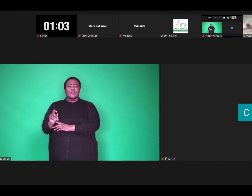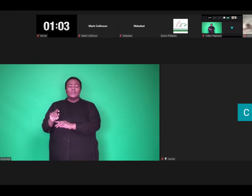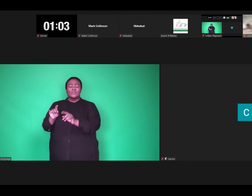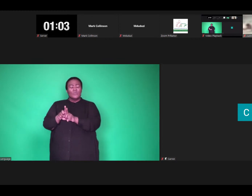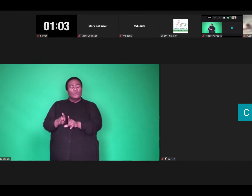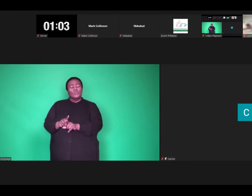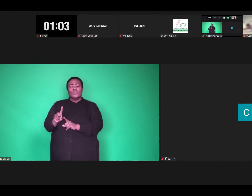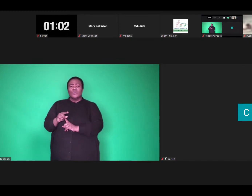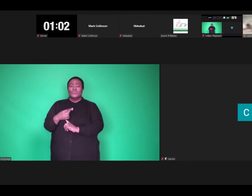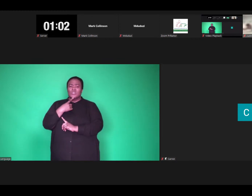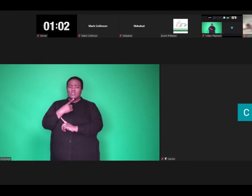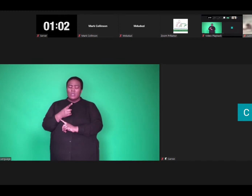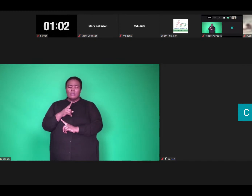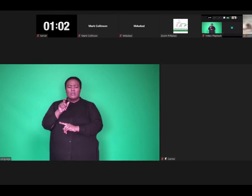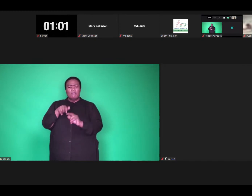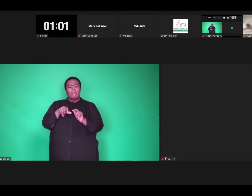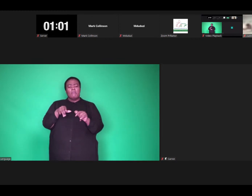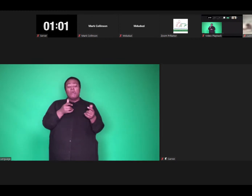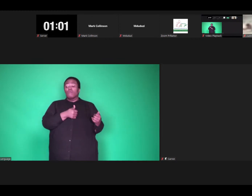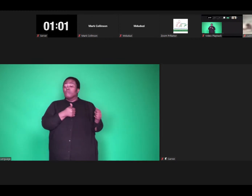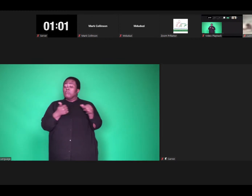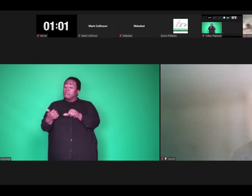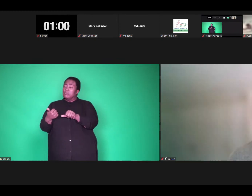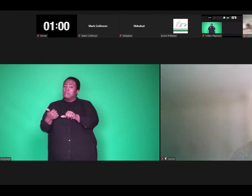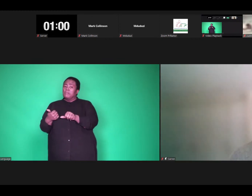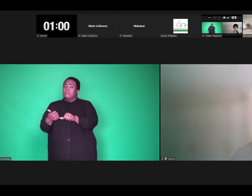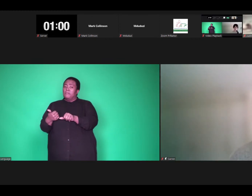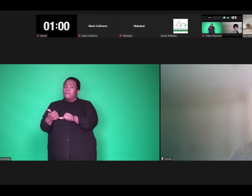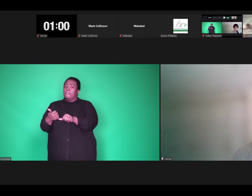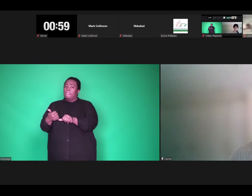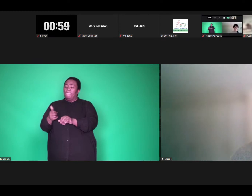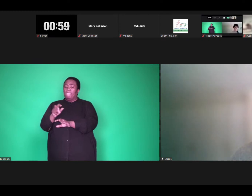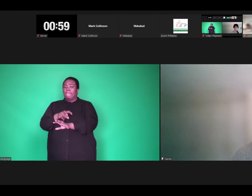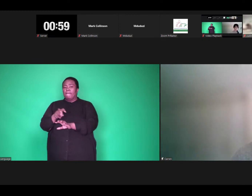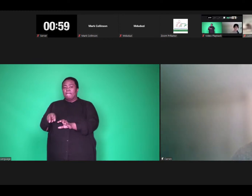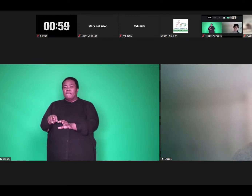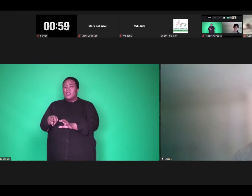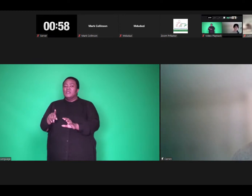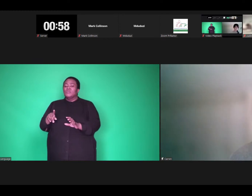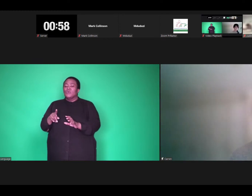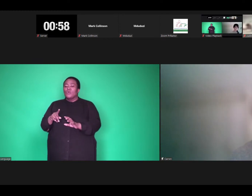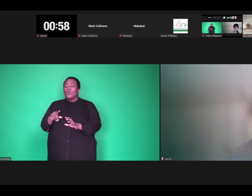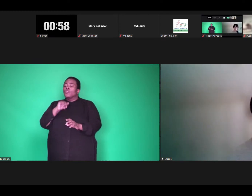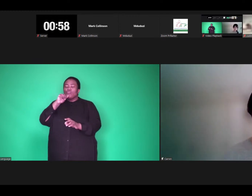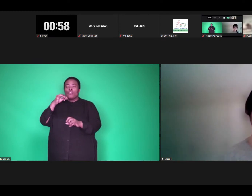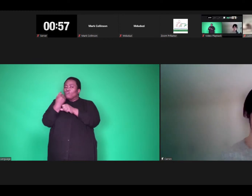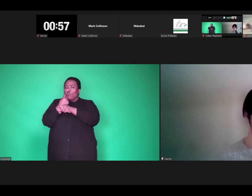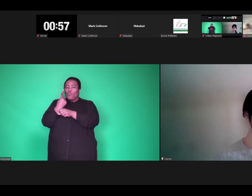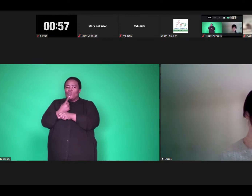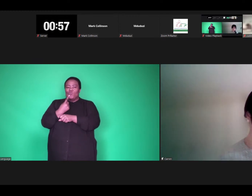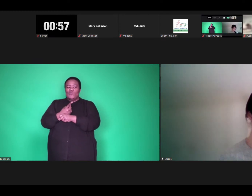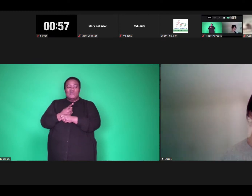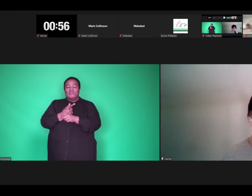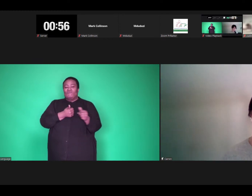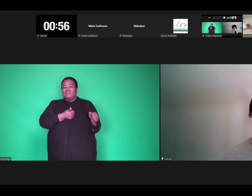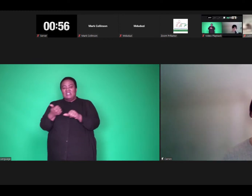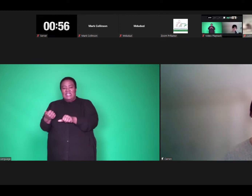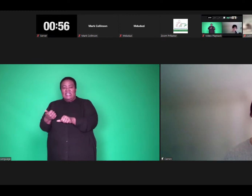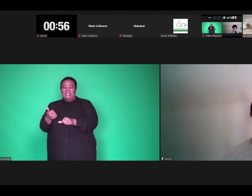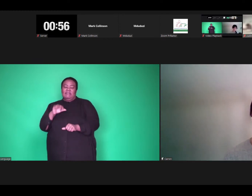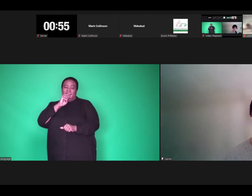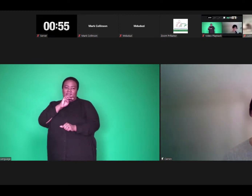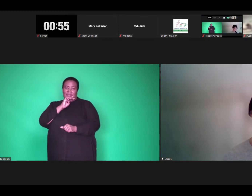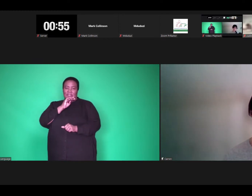about these return or so-called return migration, which are not always return in the sense that it's not